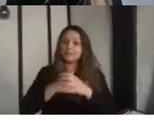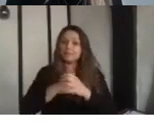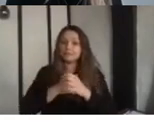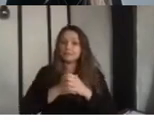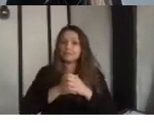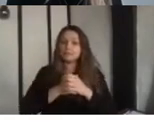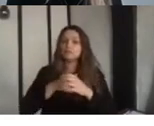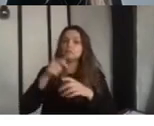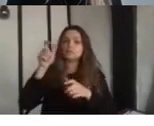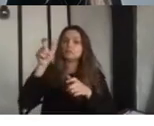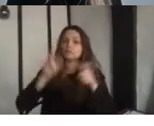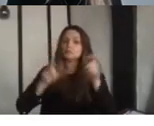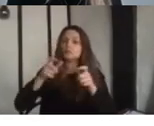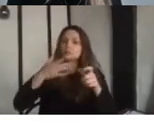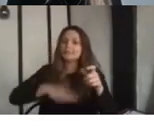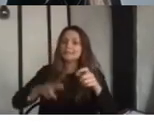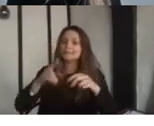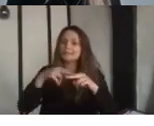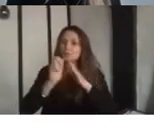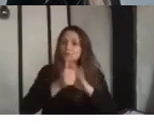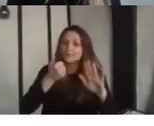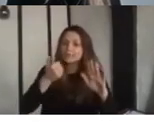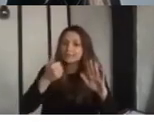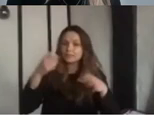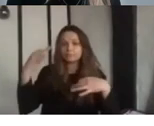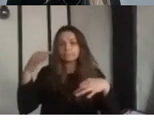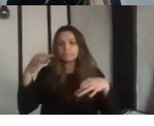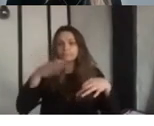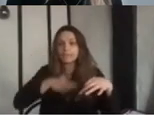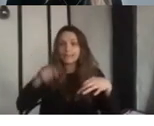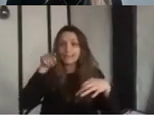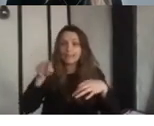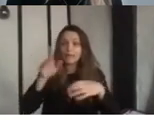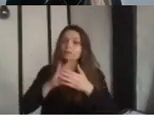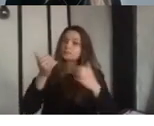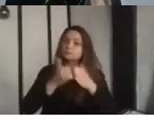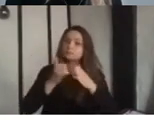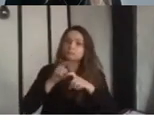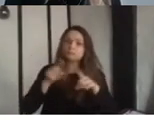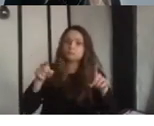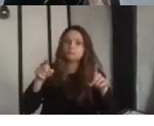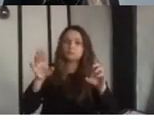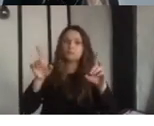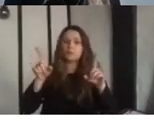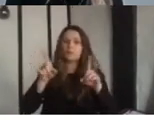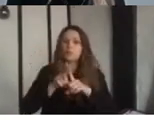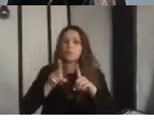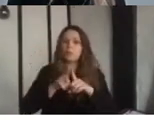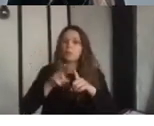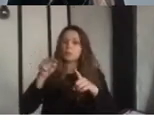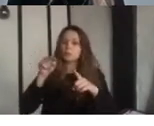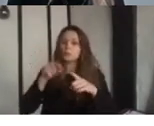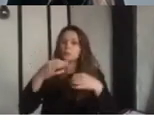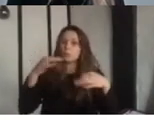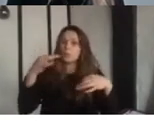for students who need a functional skills English qualification. And this qualification can help you progress to